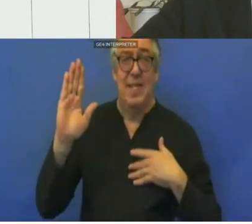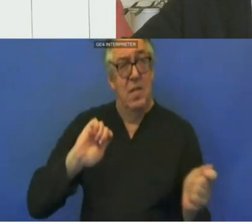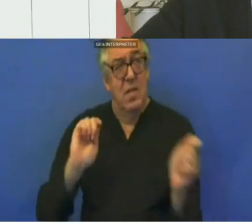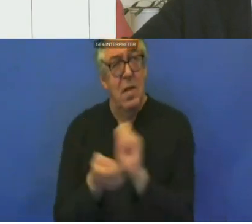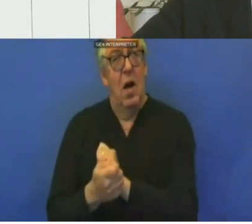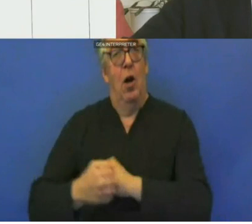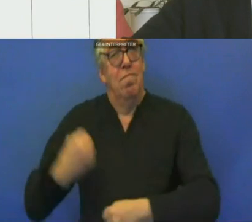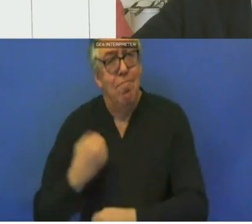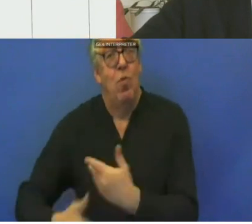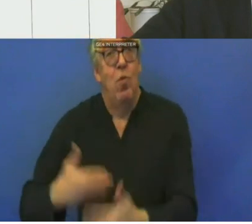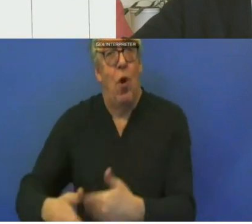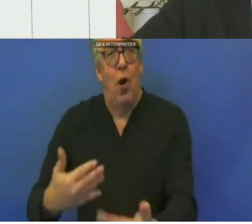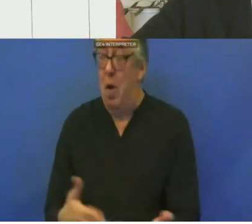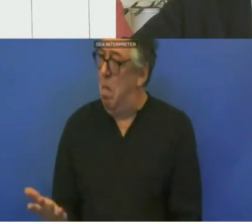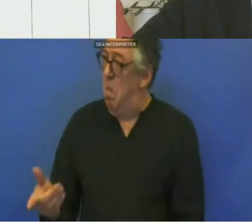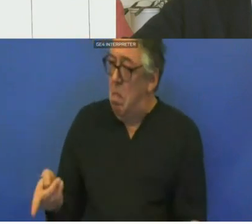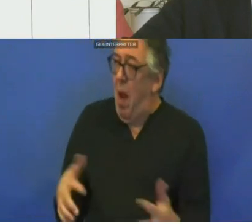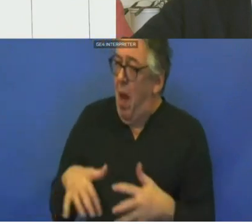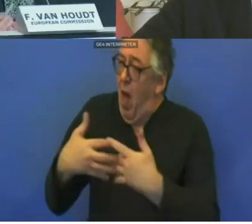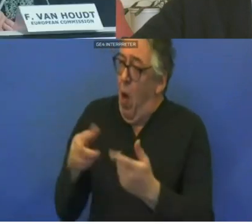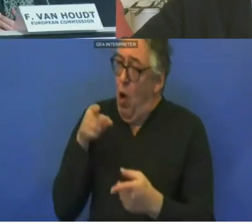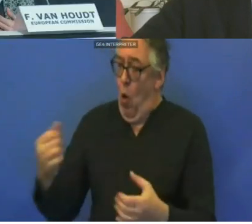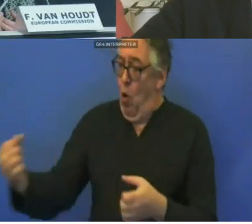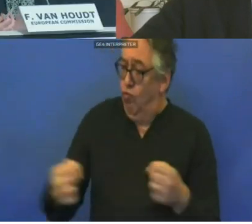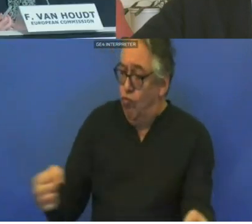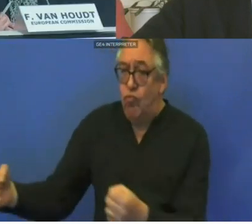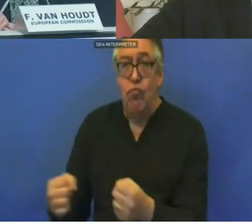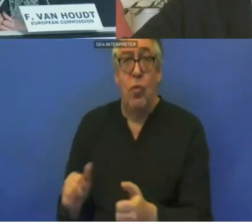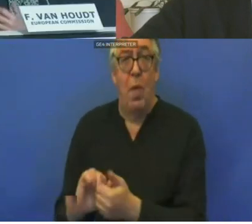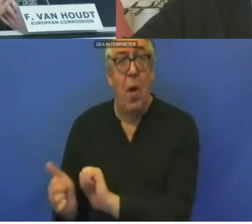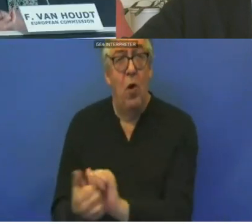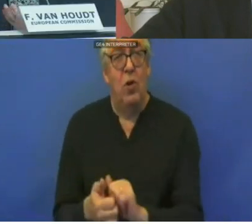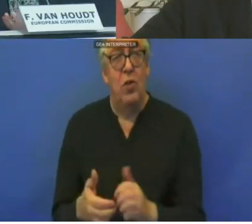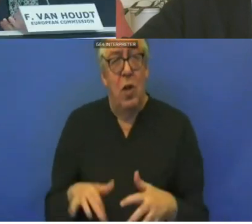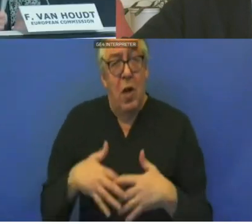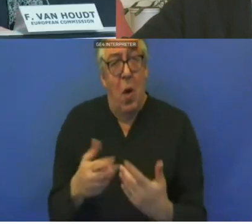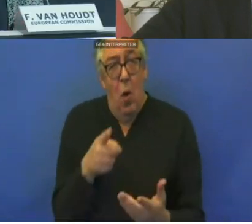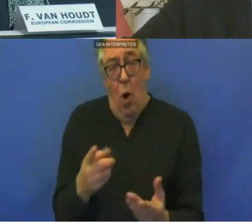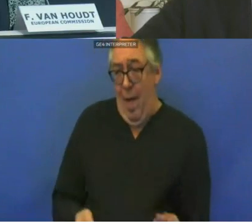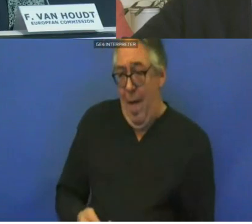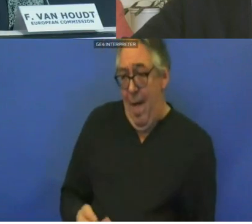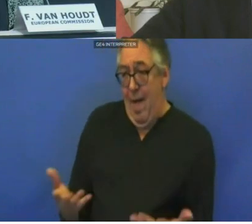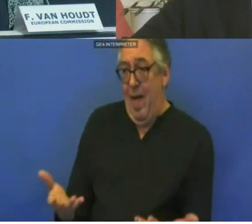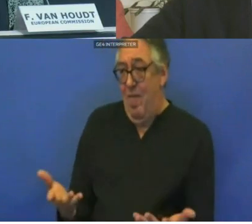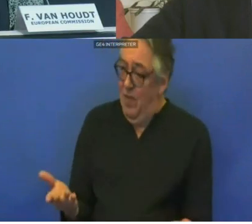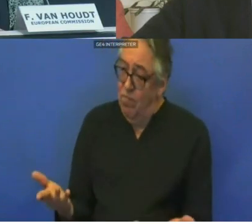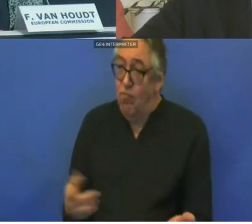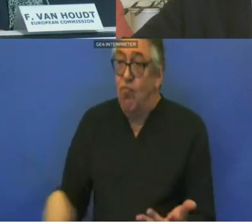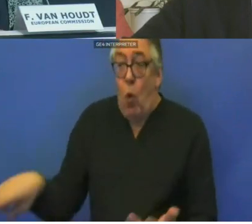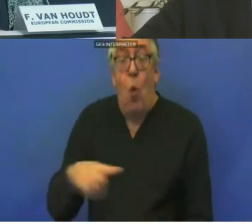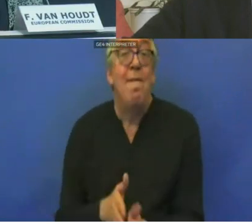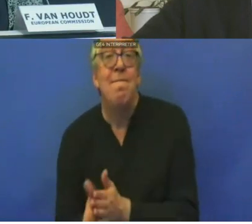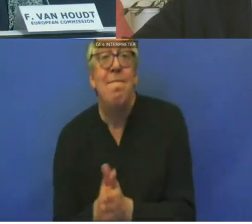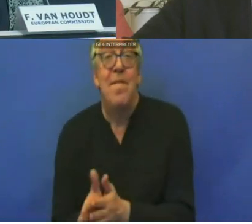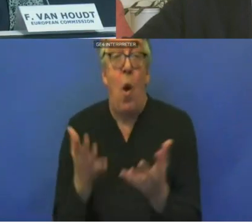bring these partnerships together, and how can you motivate them around a common issue such as healthy lifestyle?